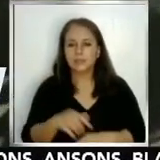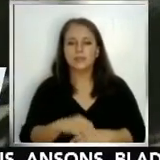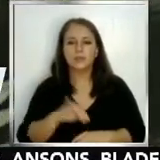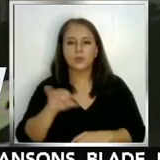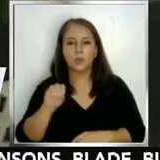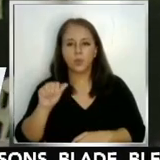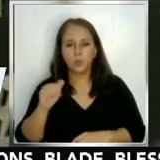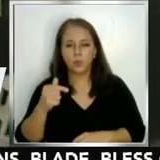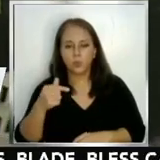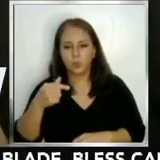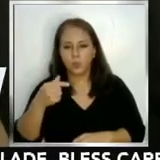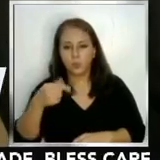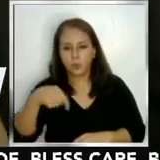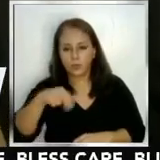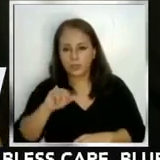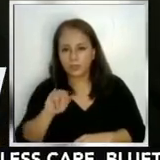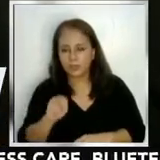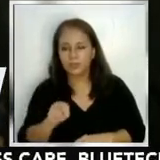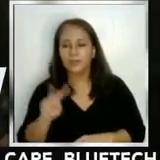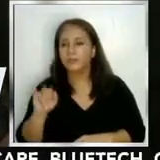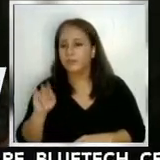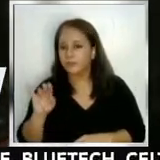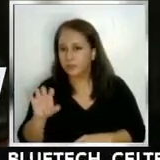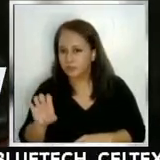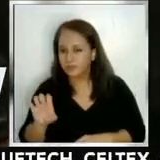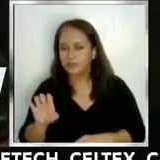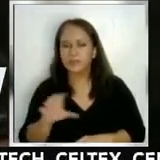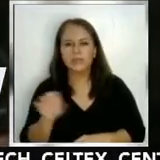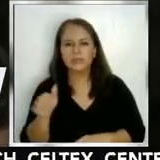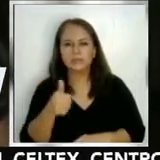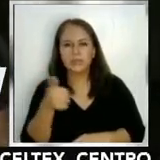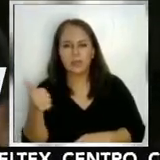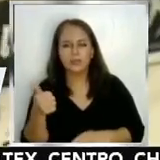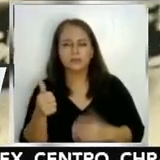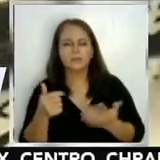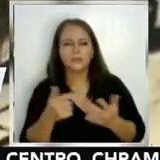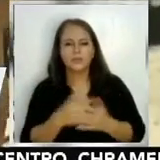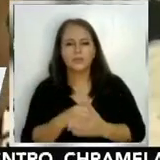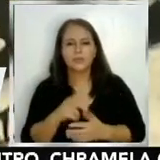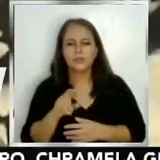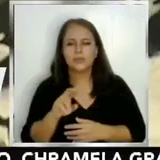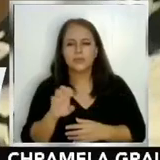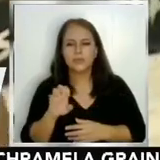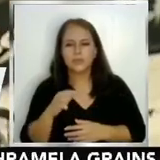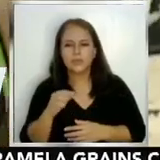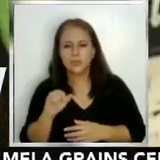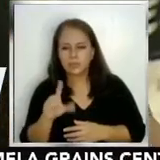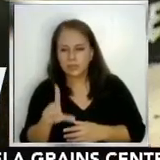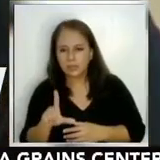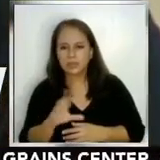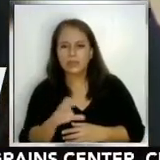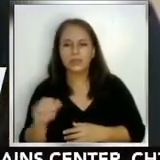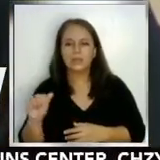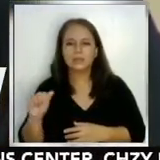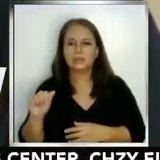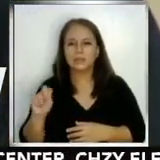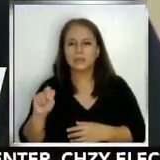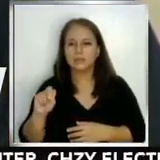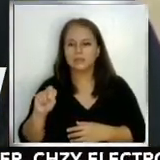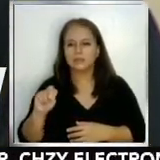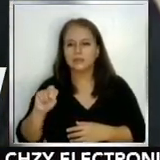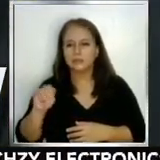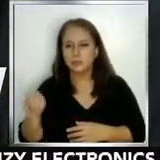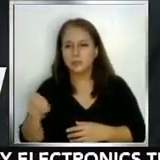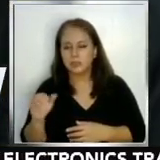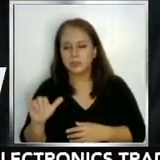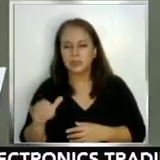Vince Crisostomo, pati ang Sparkada members na sina Rahil Birya at Anjay Anson, at si Sparkle teen